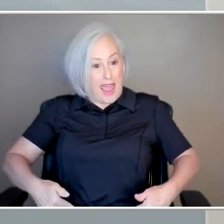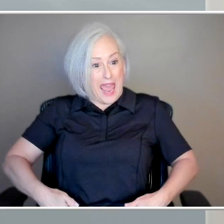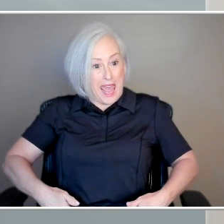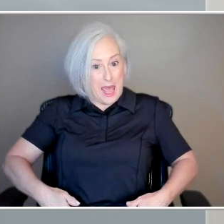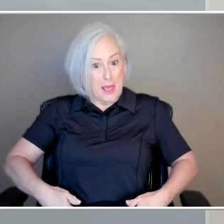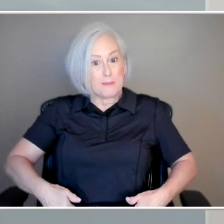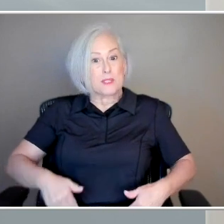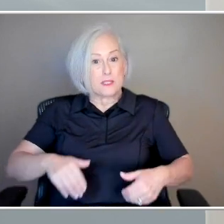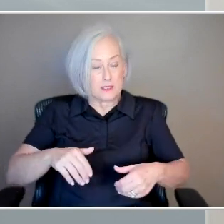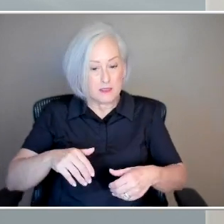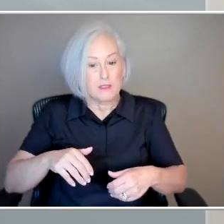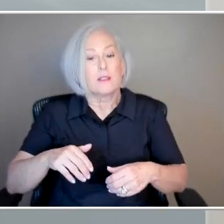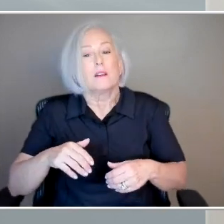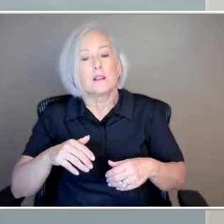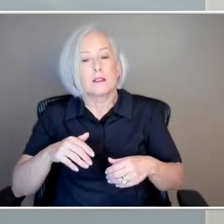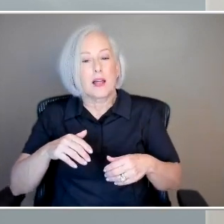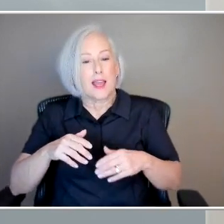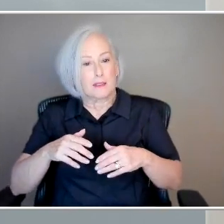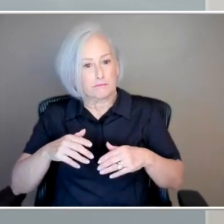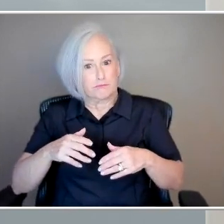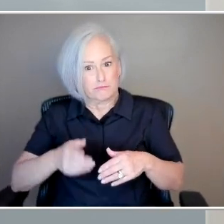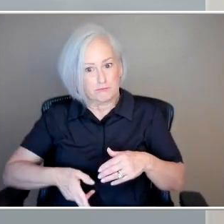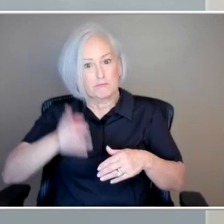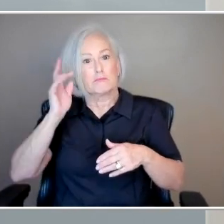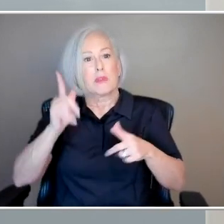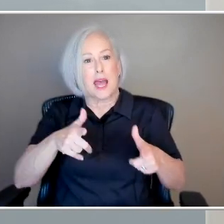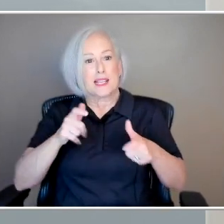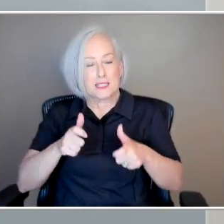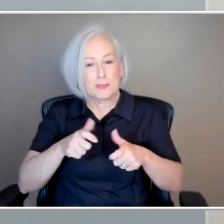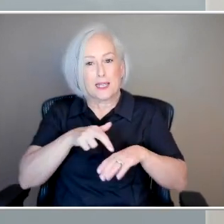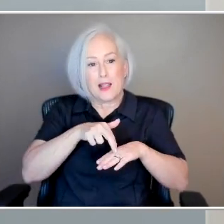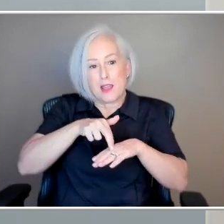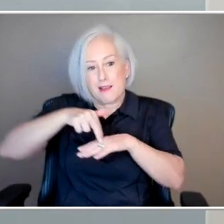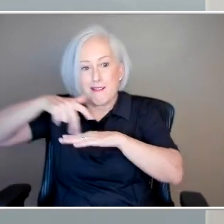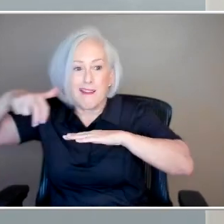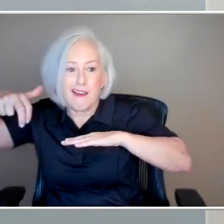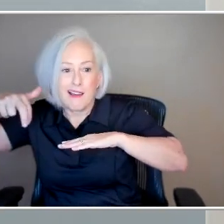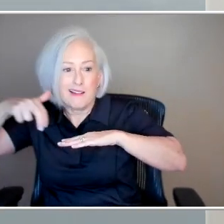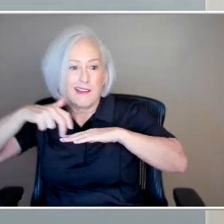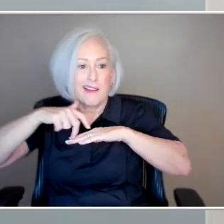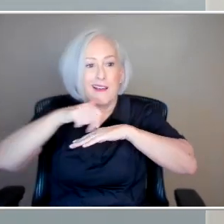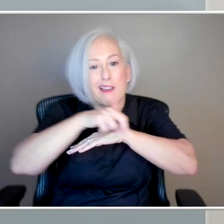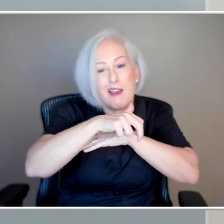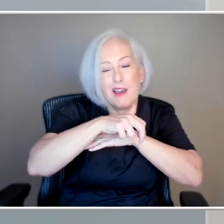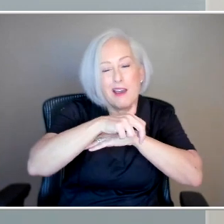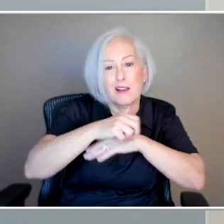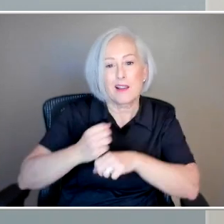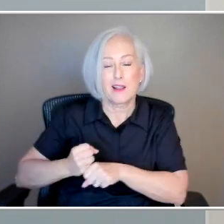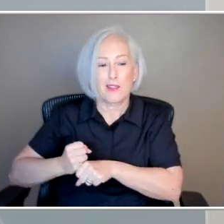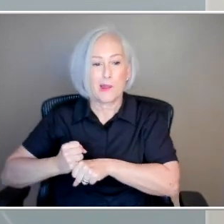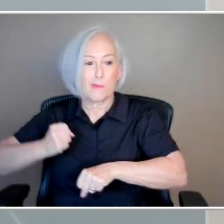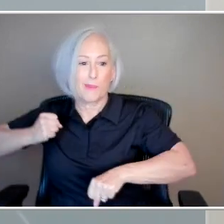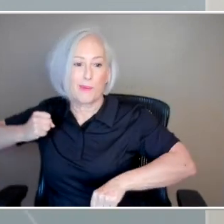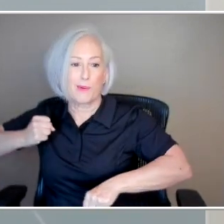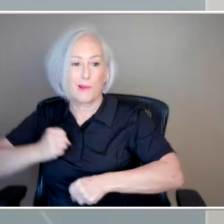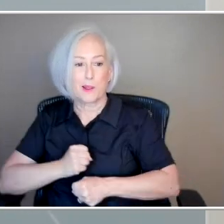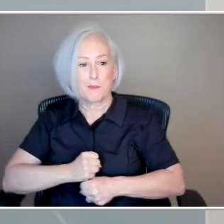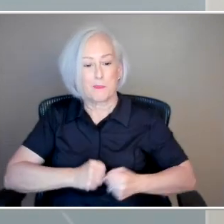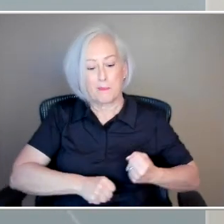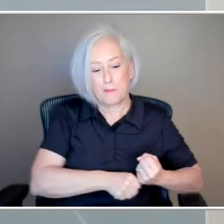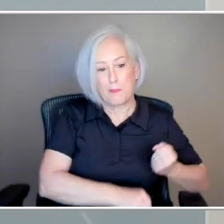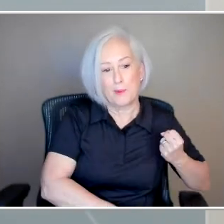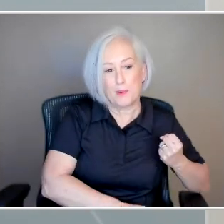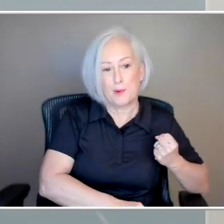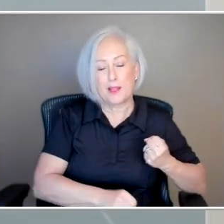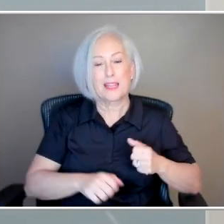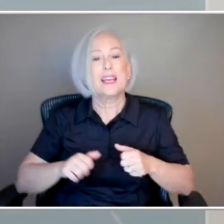top end speed, as JP was mentioning, or when you go to cut, those muscles are pulling in opposite positions and they have a common attachment and they can tear at their